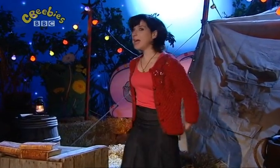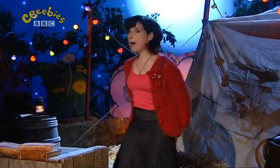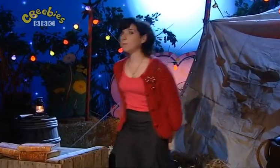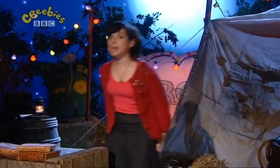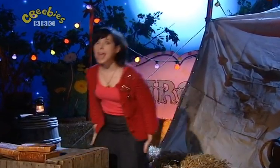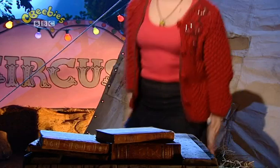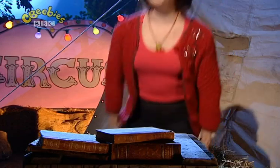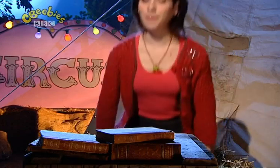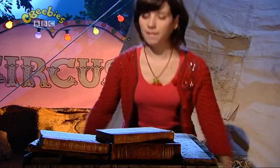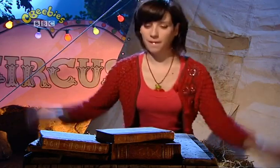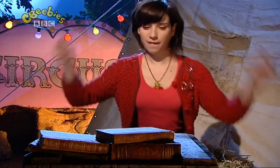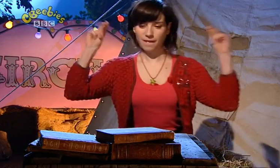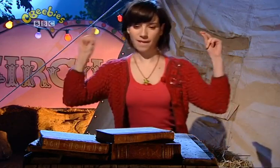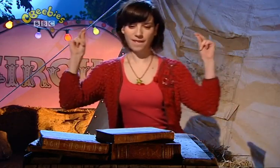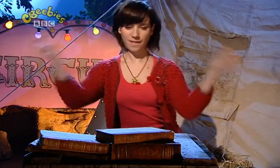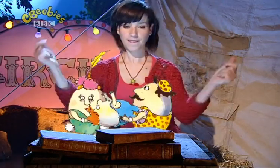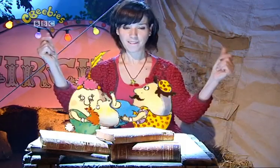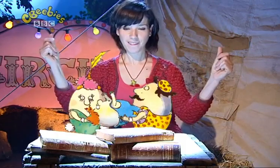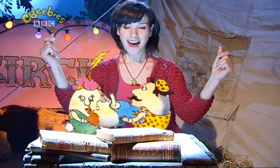hands, and became